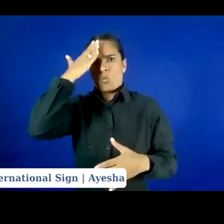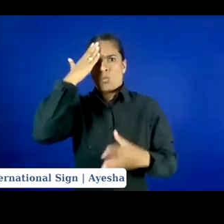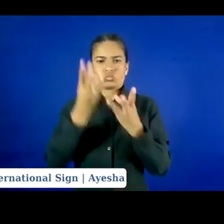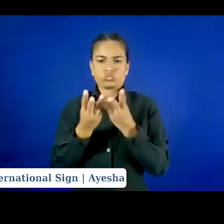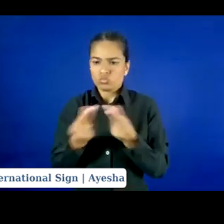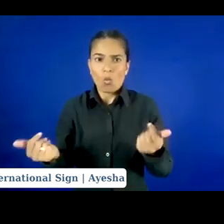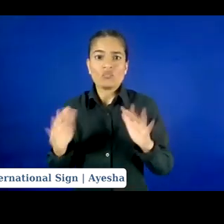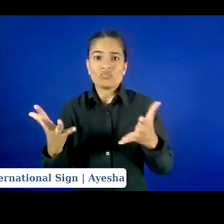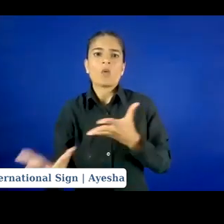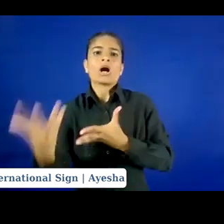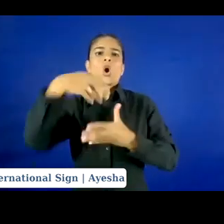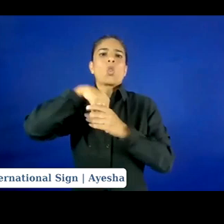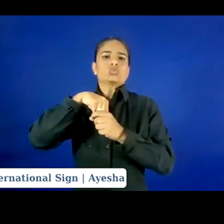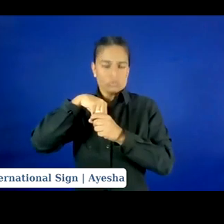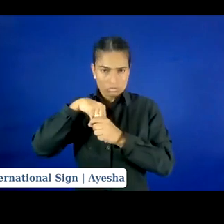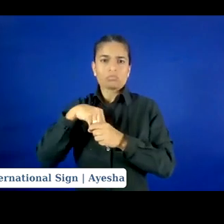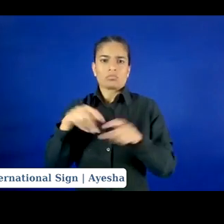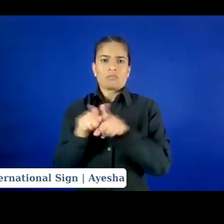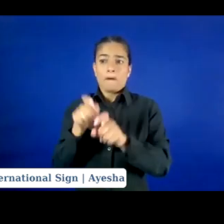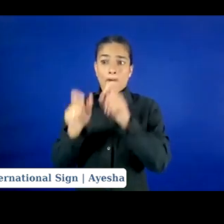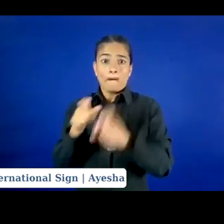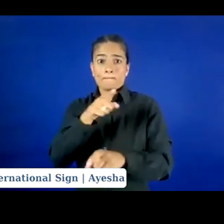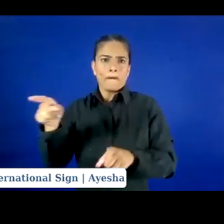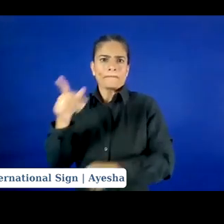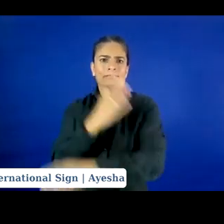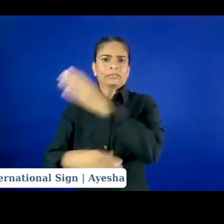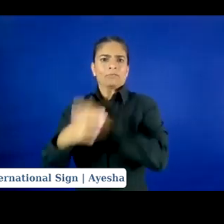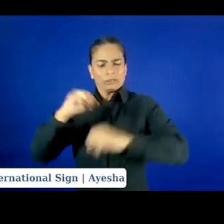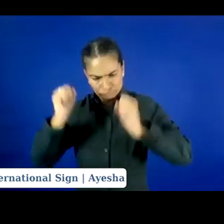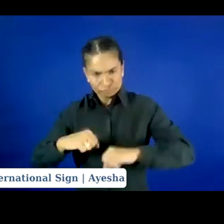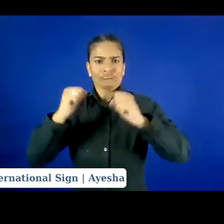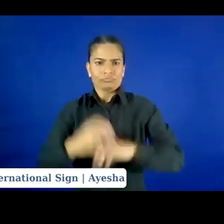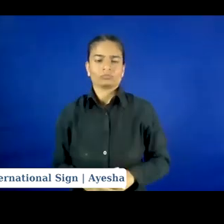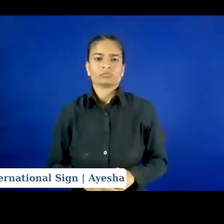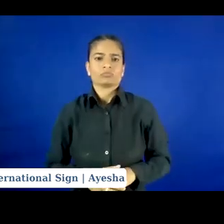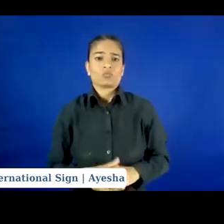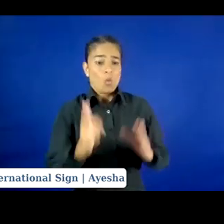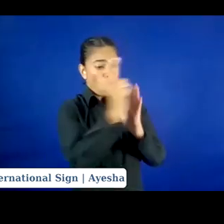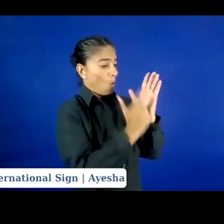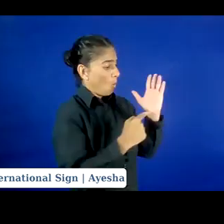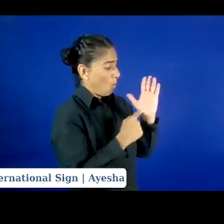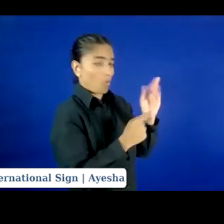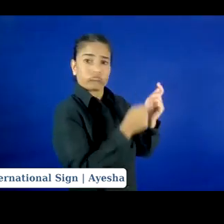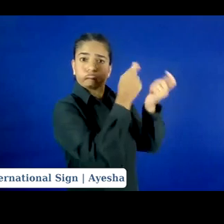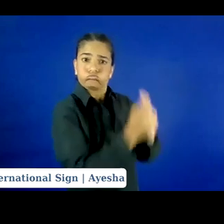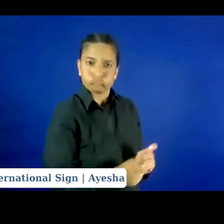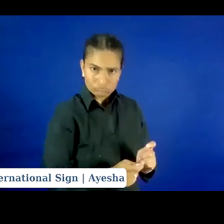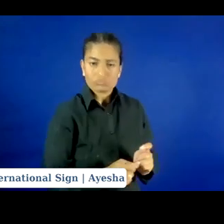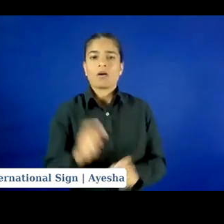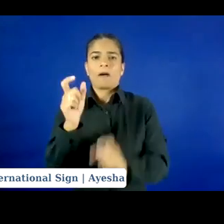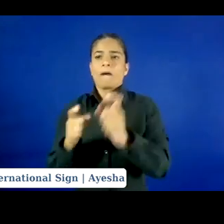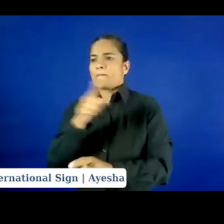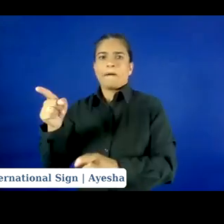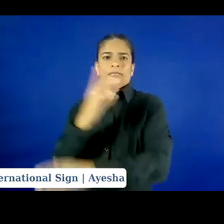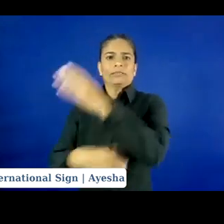with disability, combining legal reforms, and taking advantage of digital